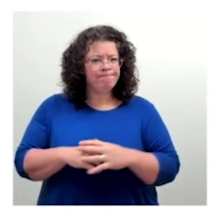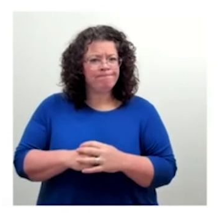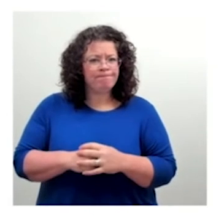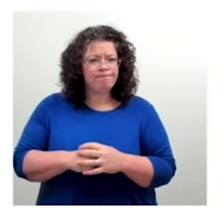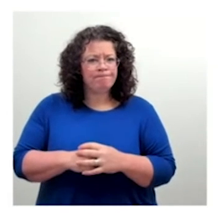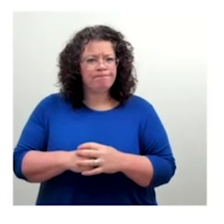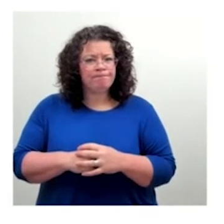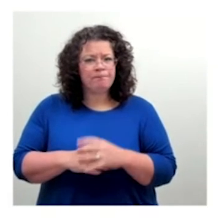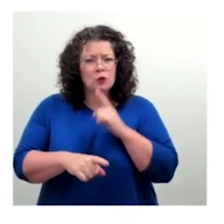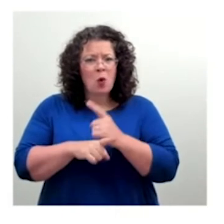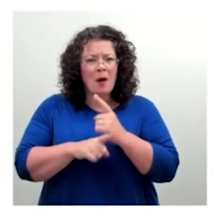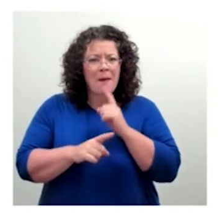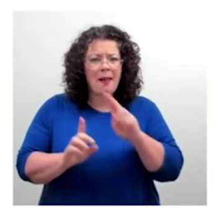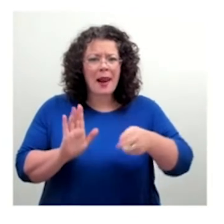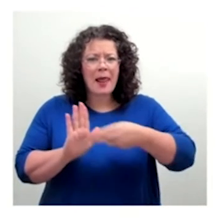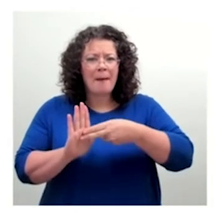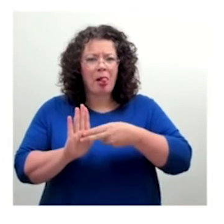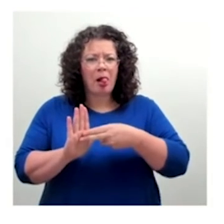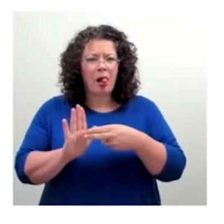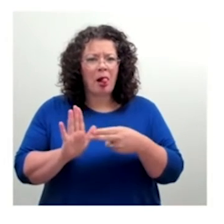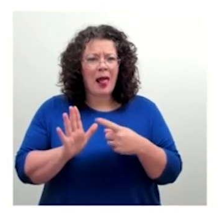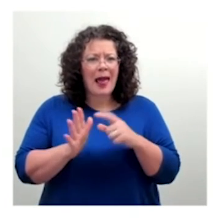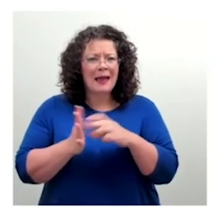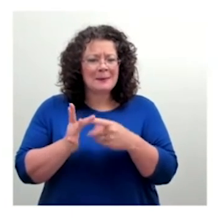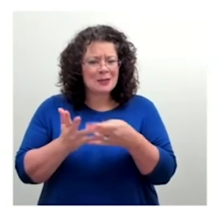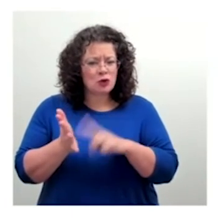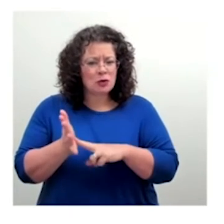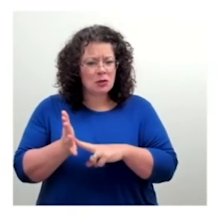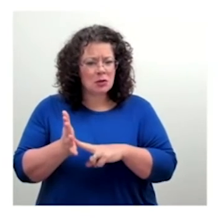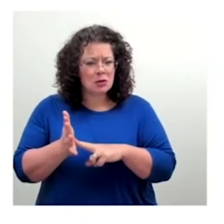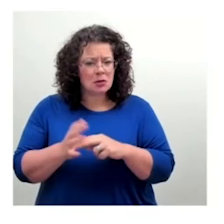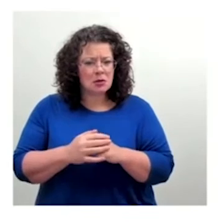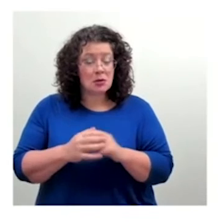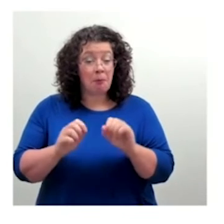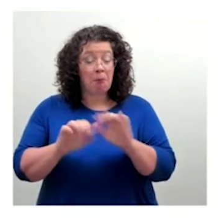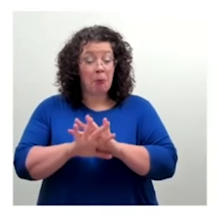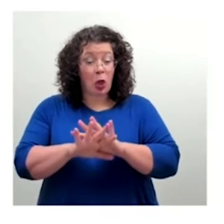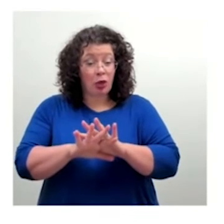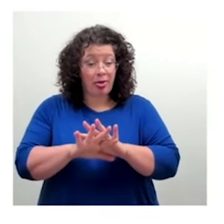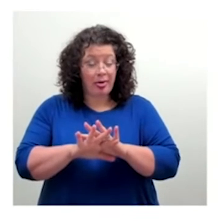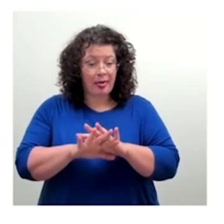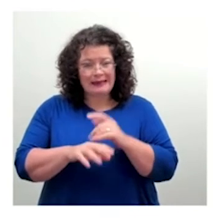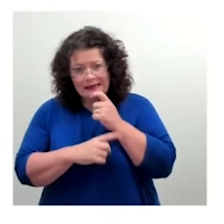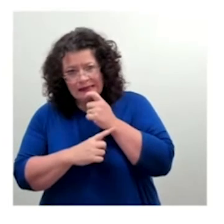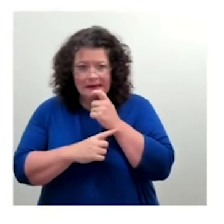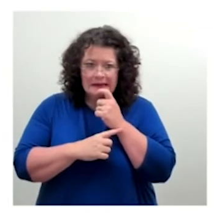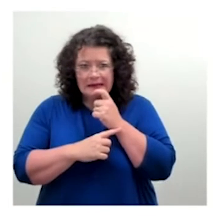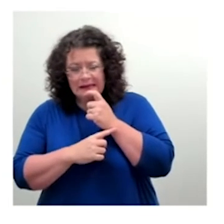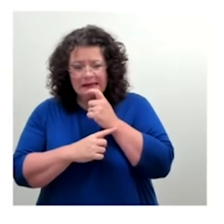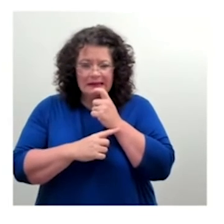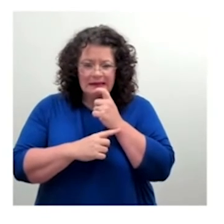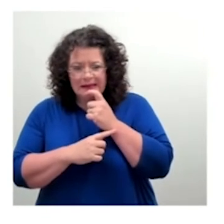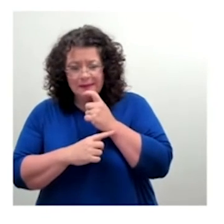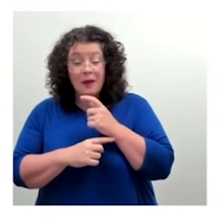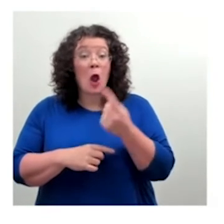as to whether that's good enough. And if we look at the male and female toilet symbols, I think that's a fail. They're not distinctive enough. The